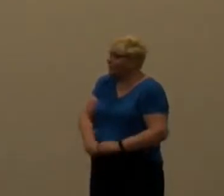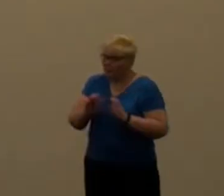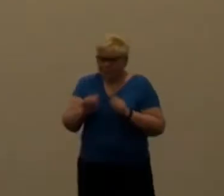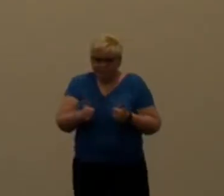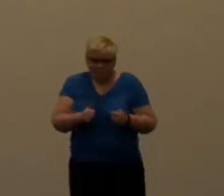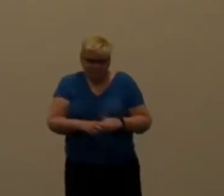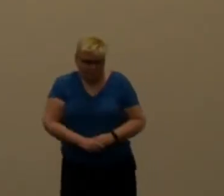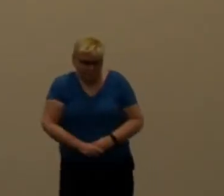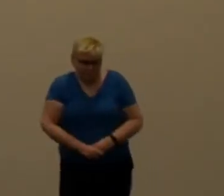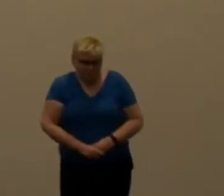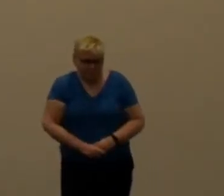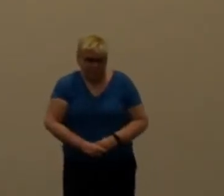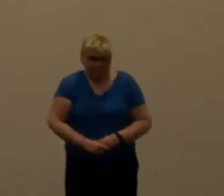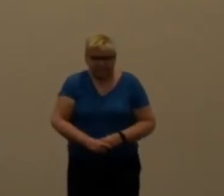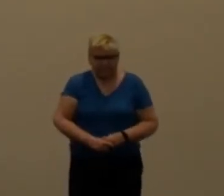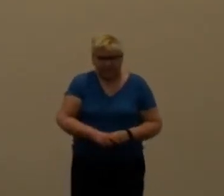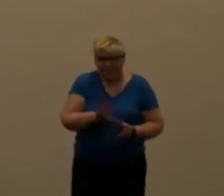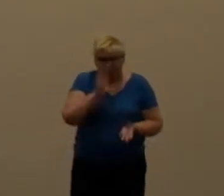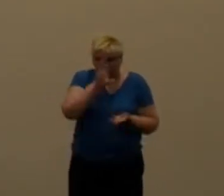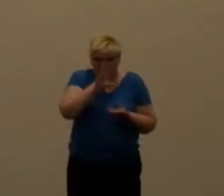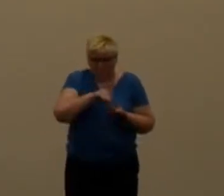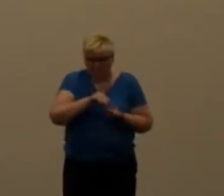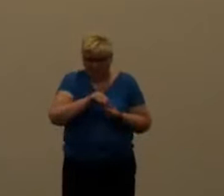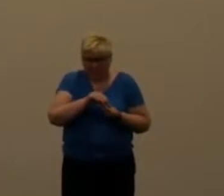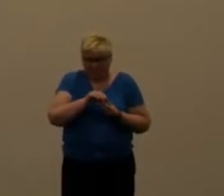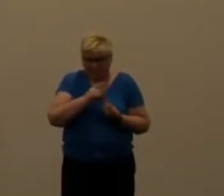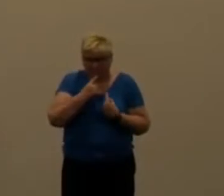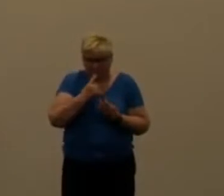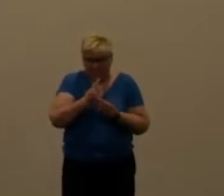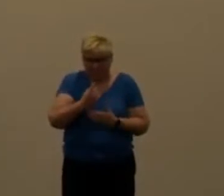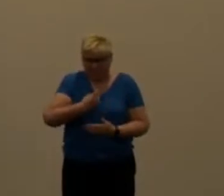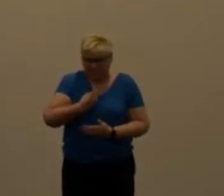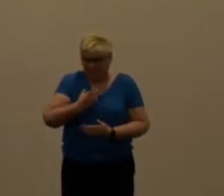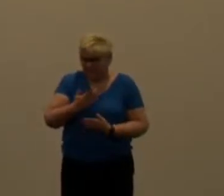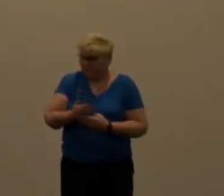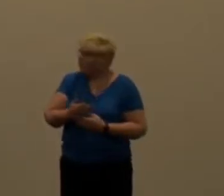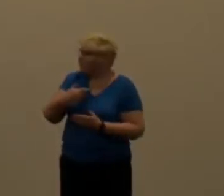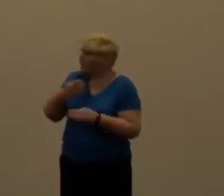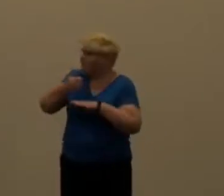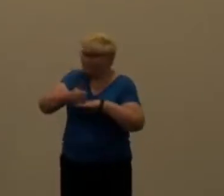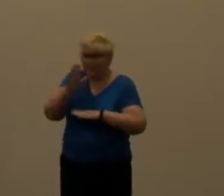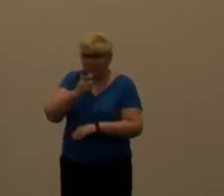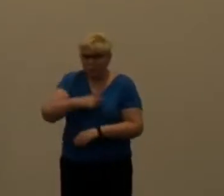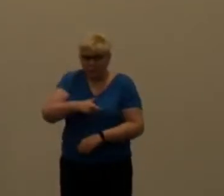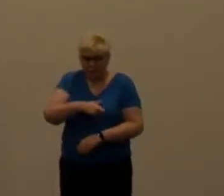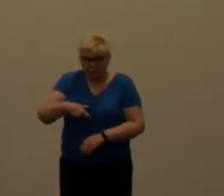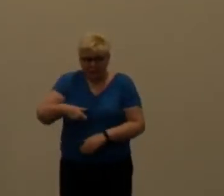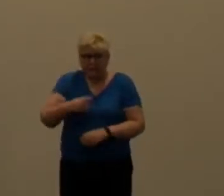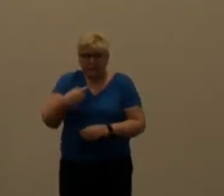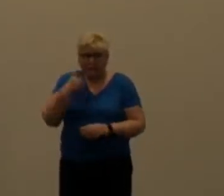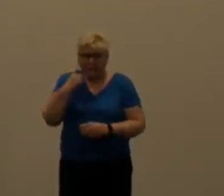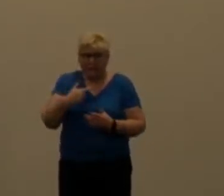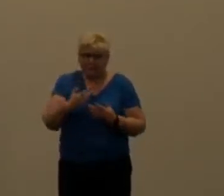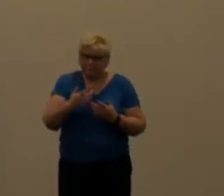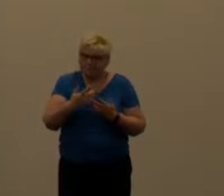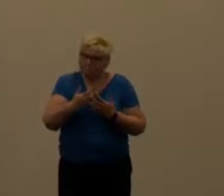Okay, just some couple of words about myself. So I'm a modern workplace architect at Avana, Switzerland. I think I have too many years